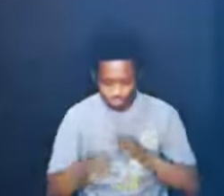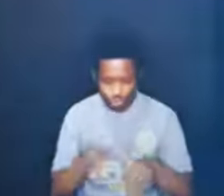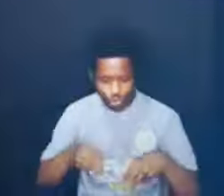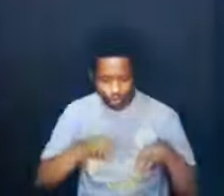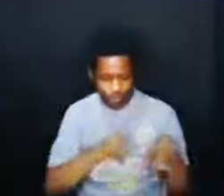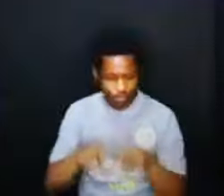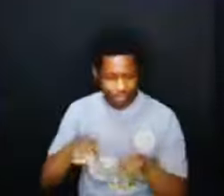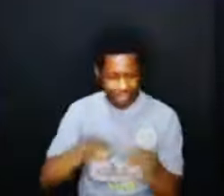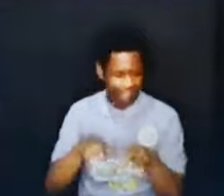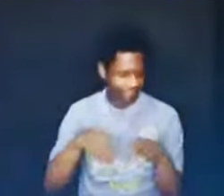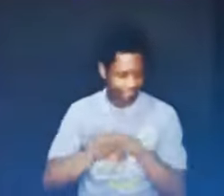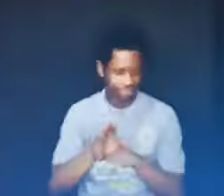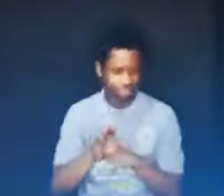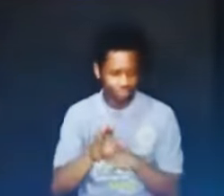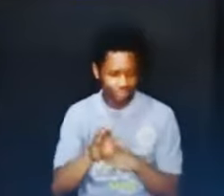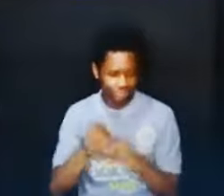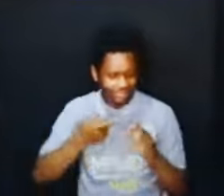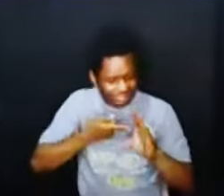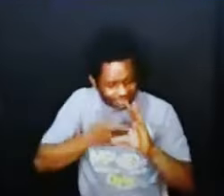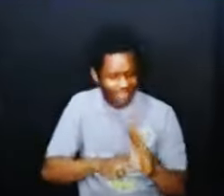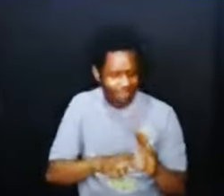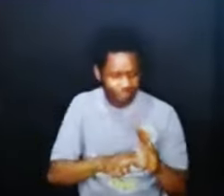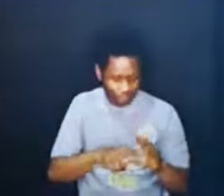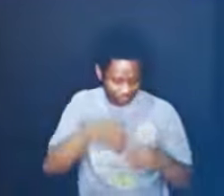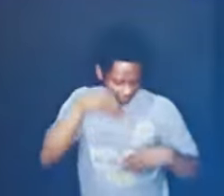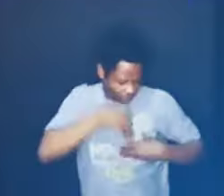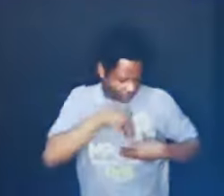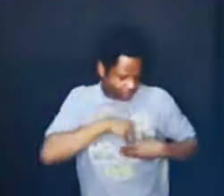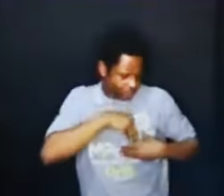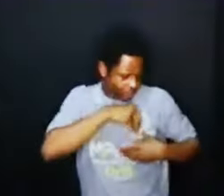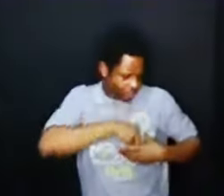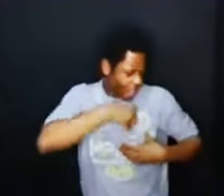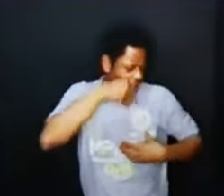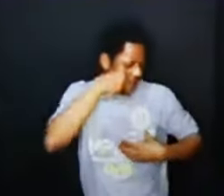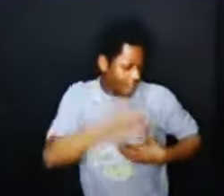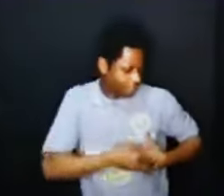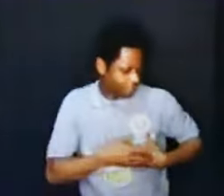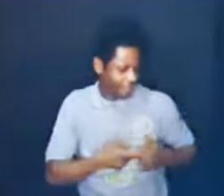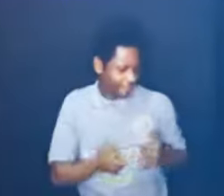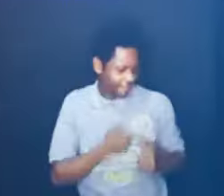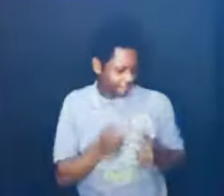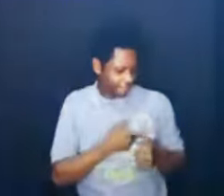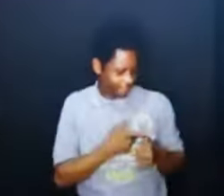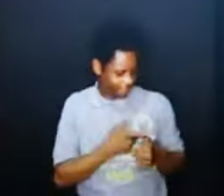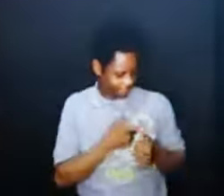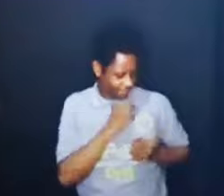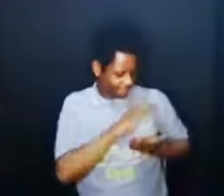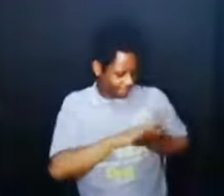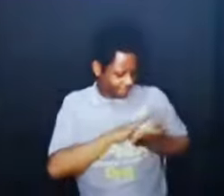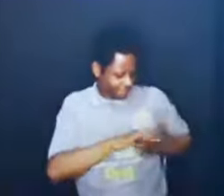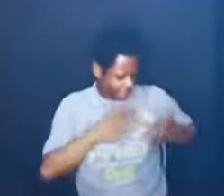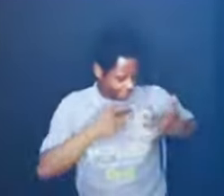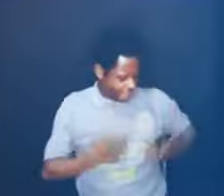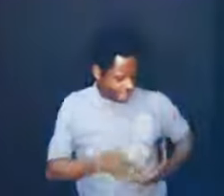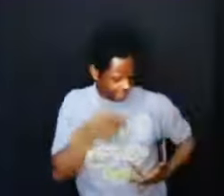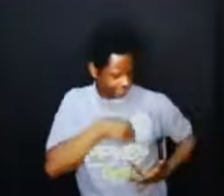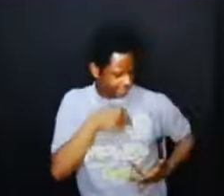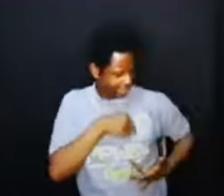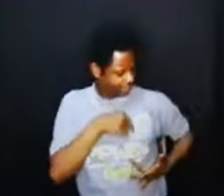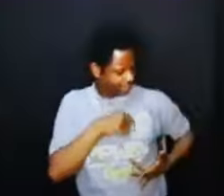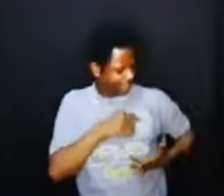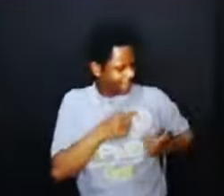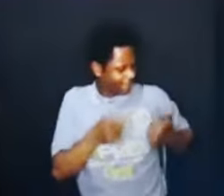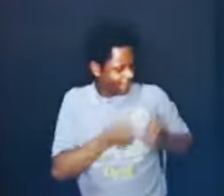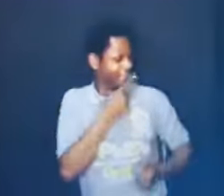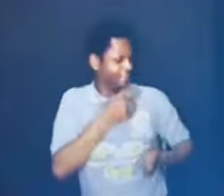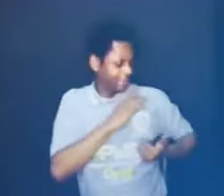from inside out. A chassis, a fee, a moony penimu, ye juma, babontain. It first produces change.